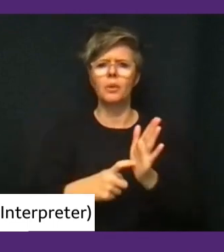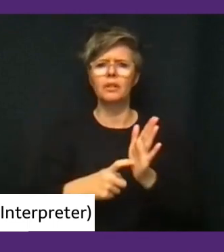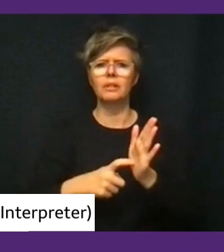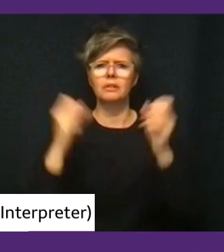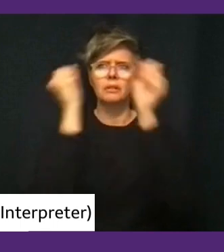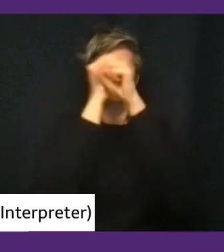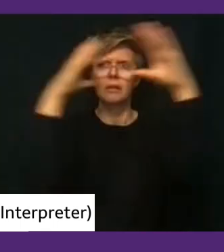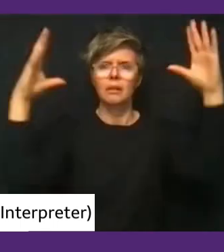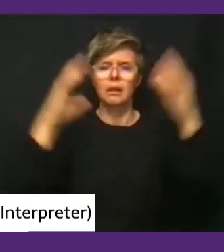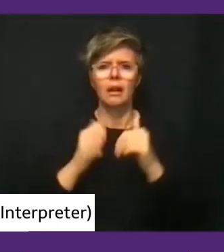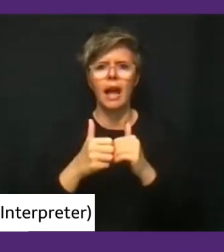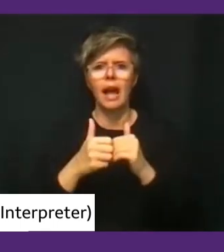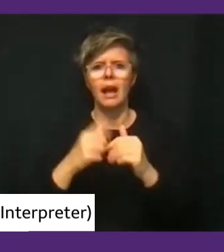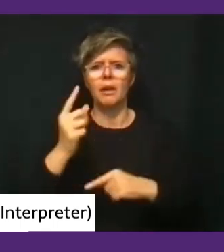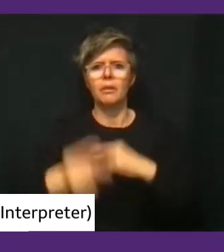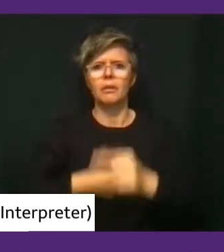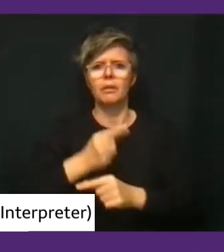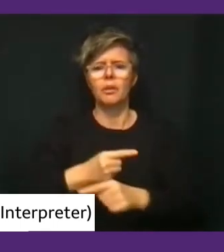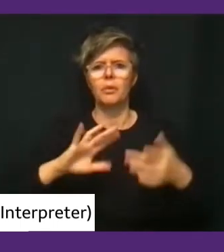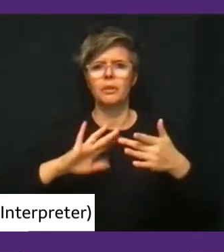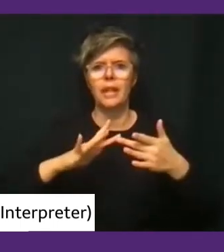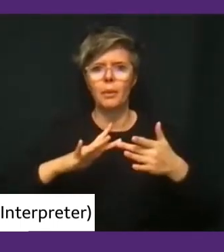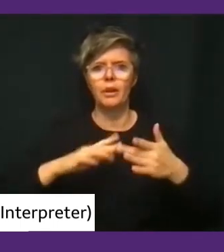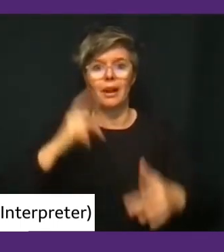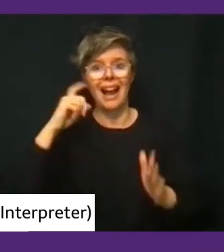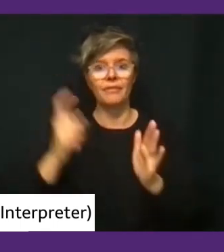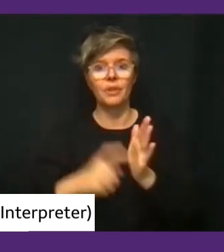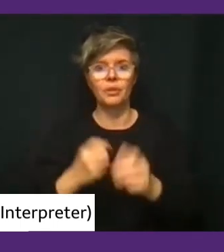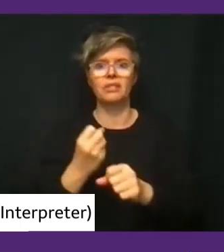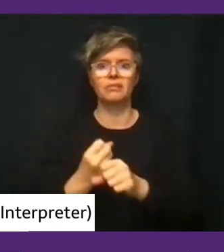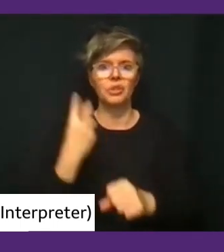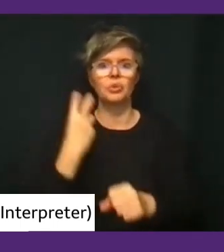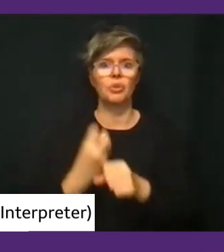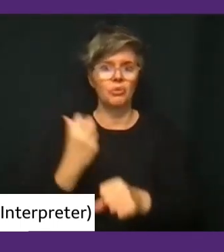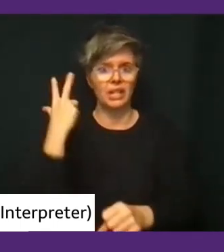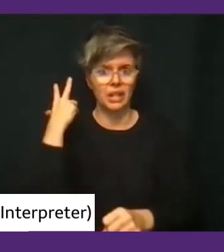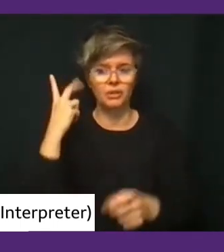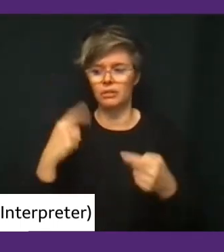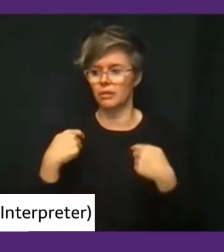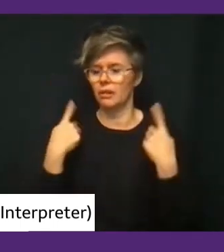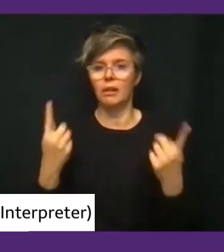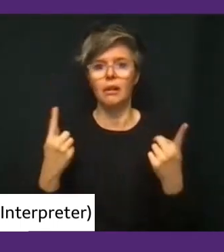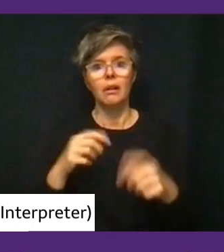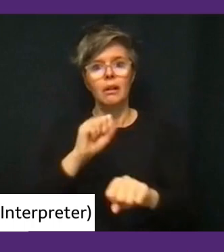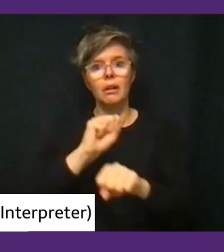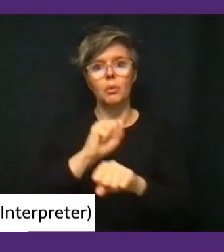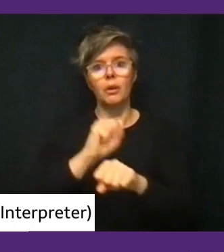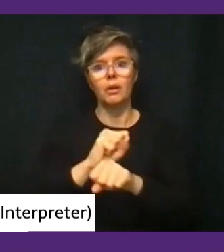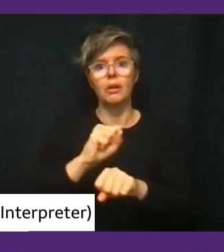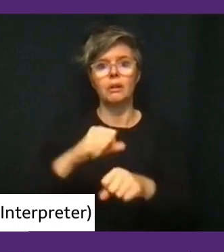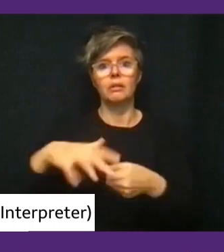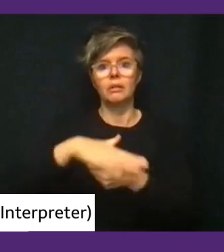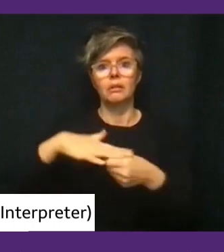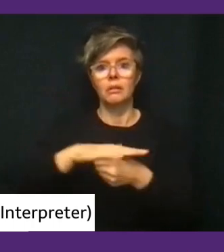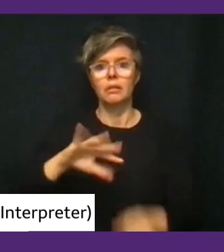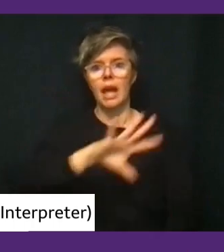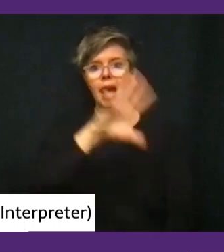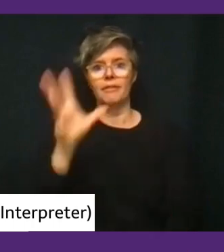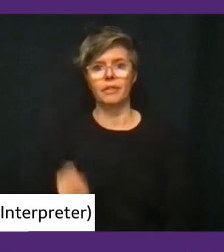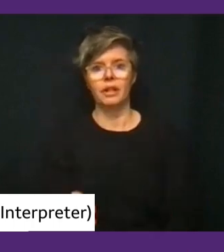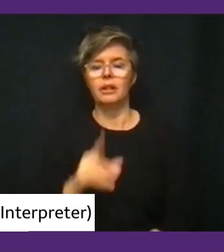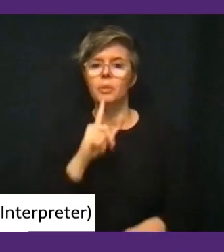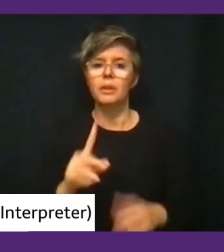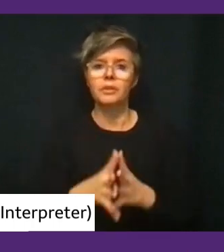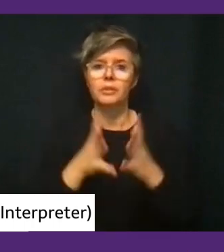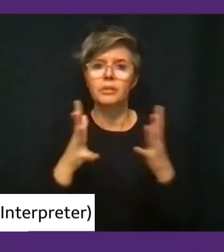around accessibility. Certainly, I've noticed that in the last 2 or 3 years that the work in Africa that's emerging is showing us that there's a lot of other different